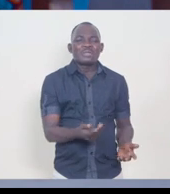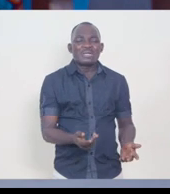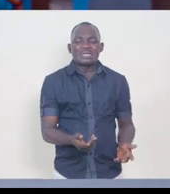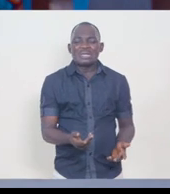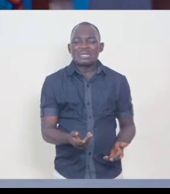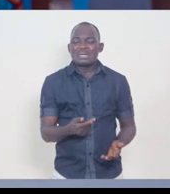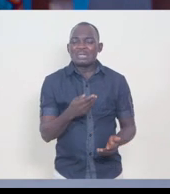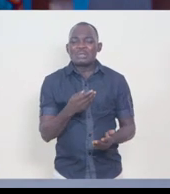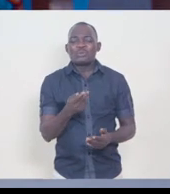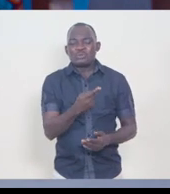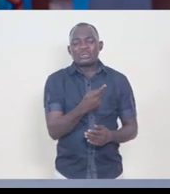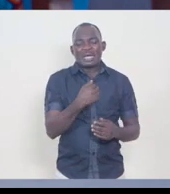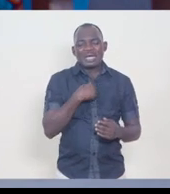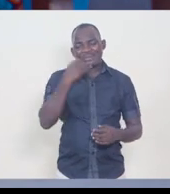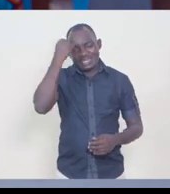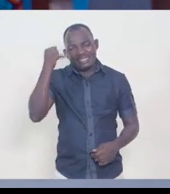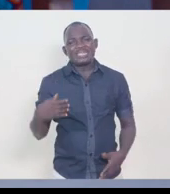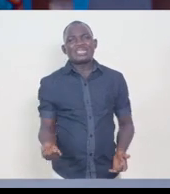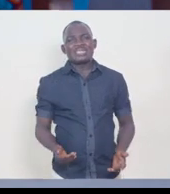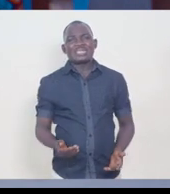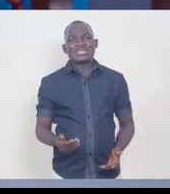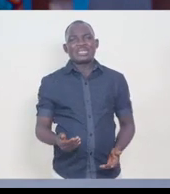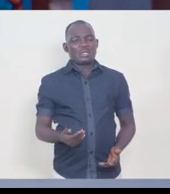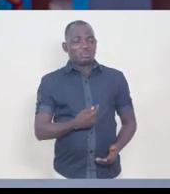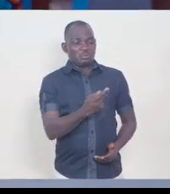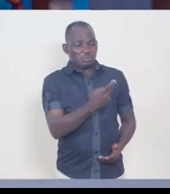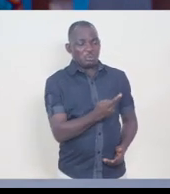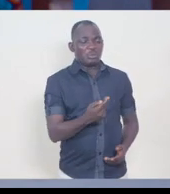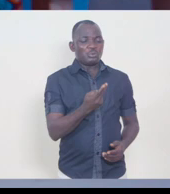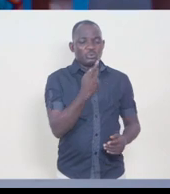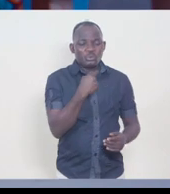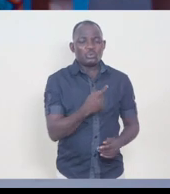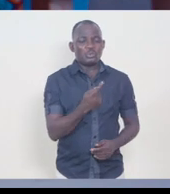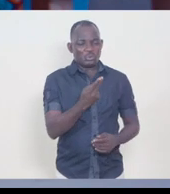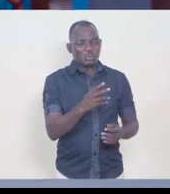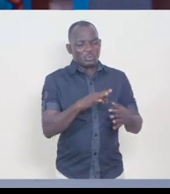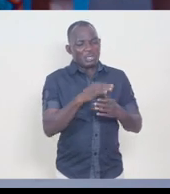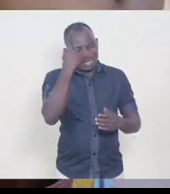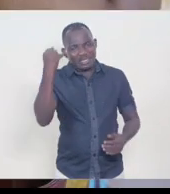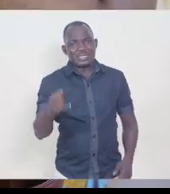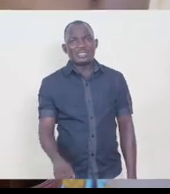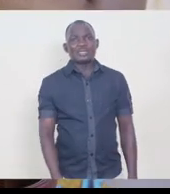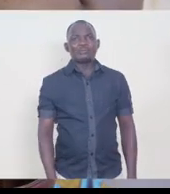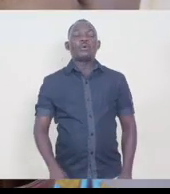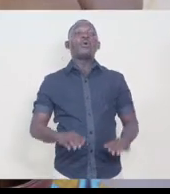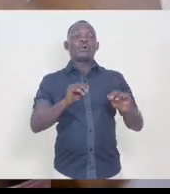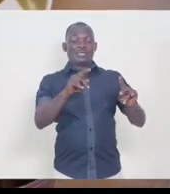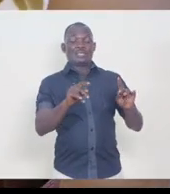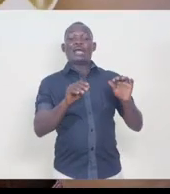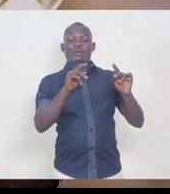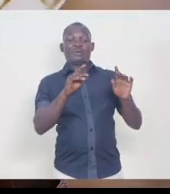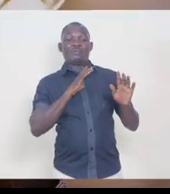Supervisor, have an idea or ideas. One of us, we are only two, so one should have ideas. It's